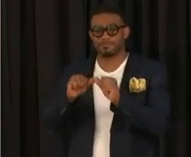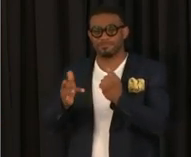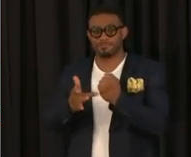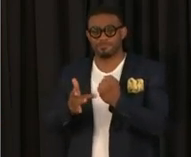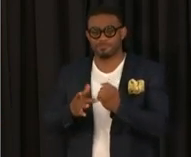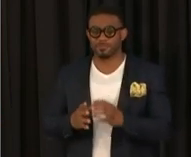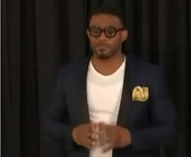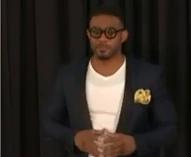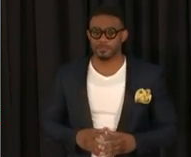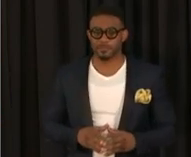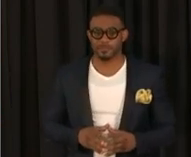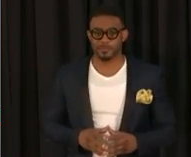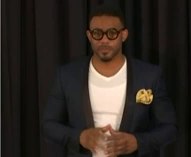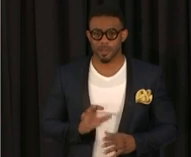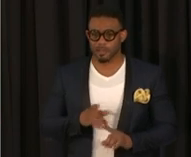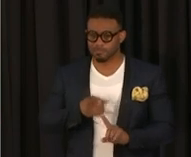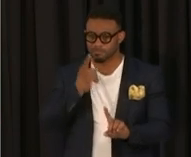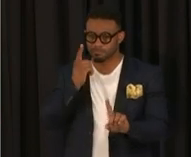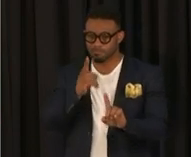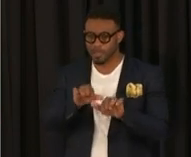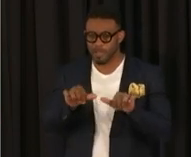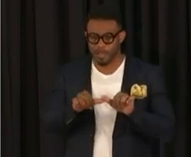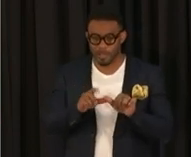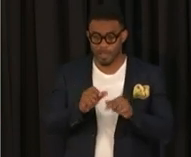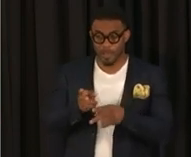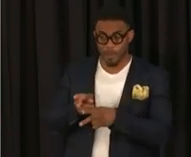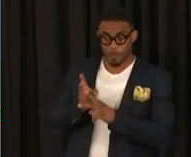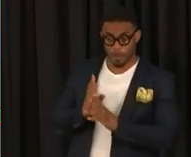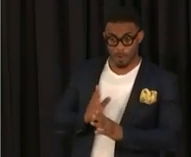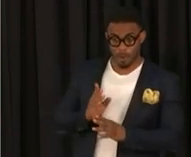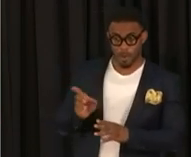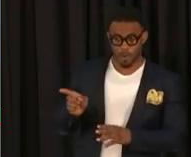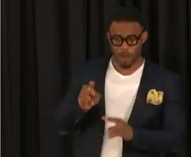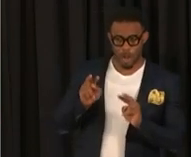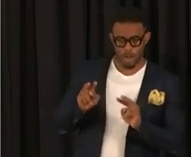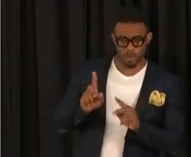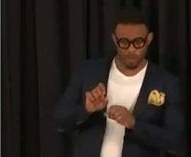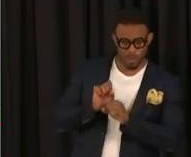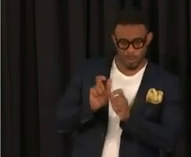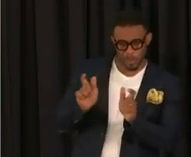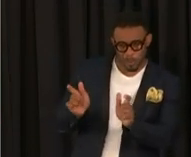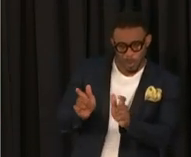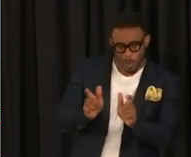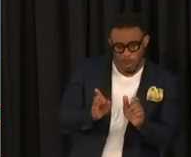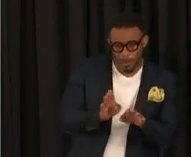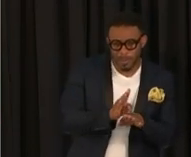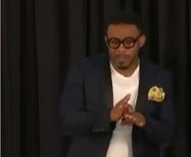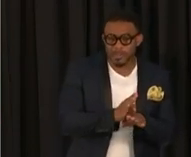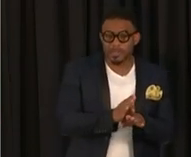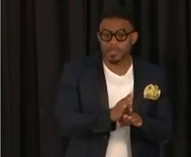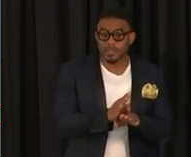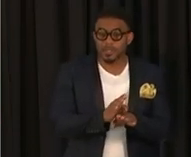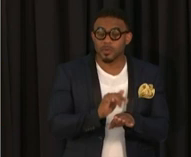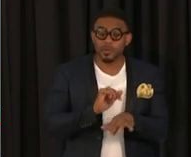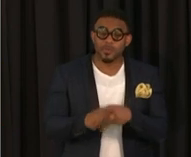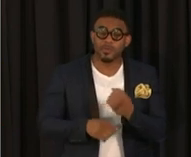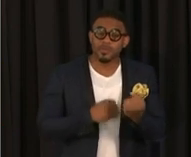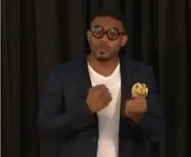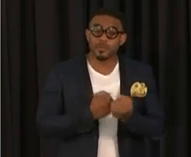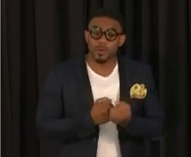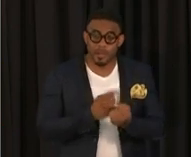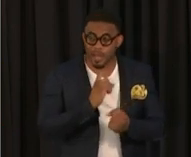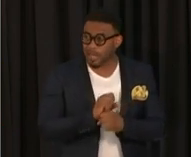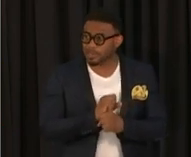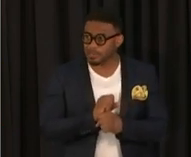technologies. Our target areas and borrowers, we're looking to work with small businesses. We've